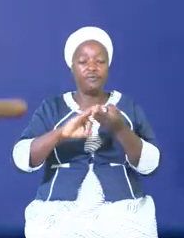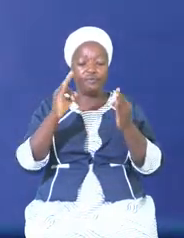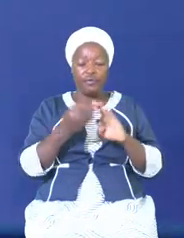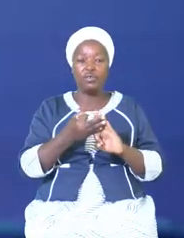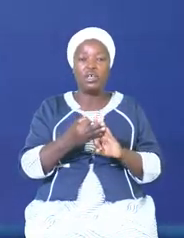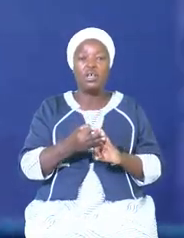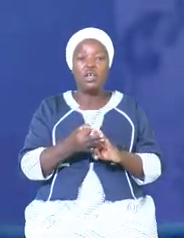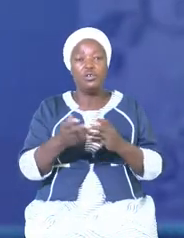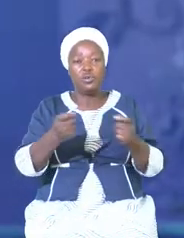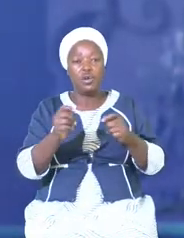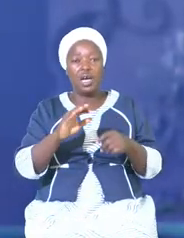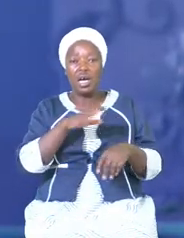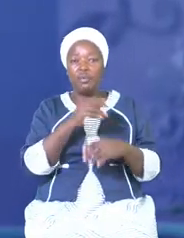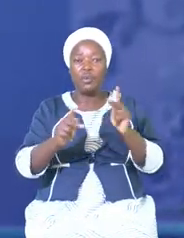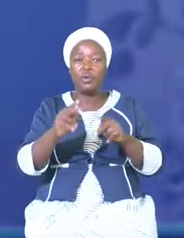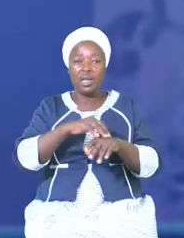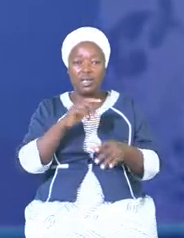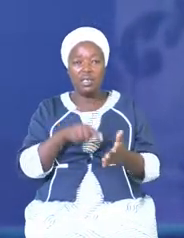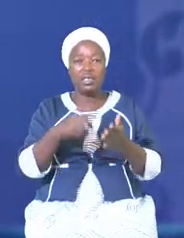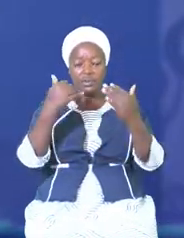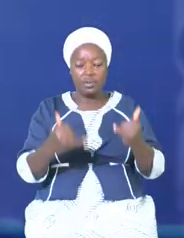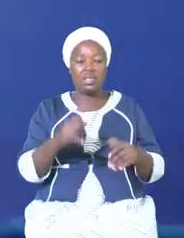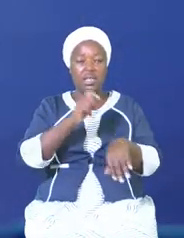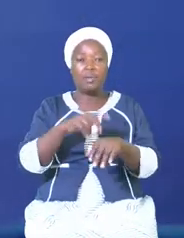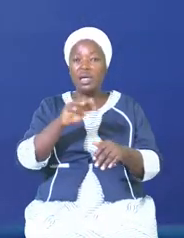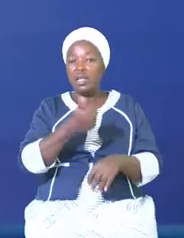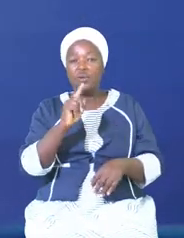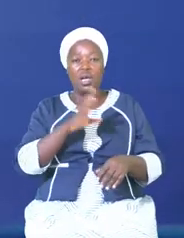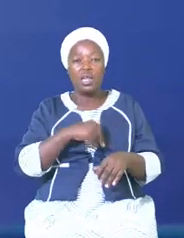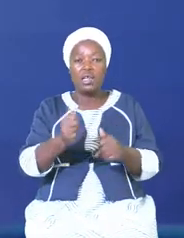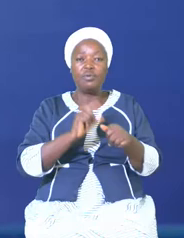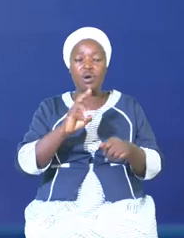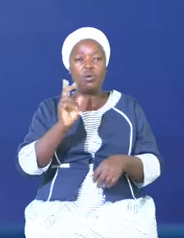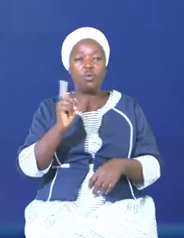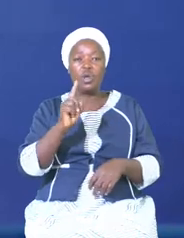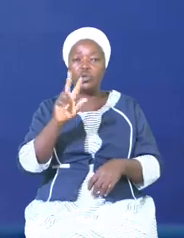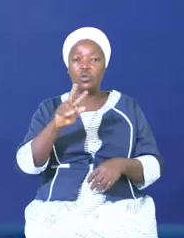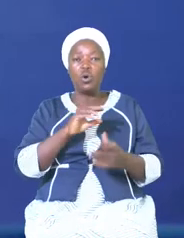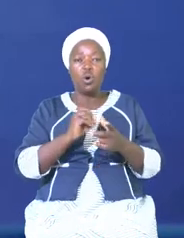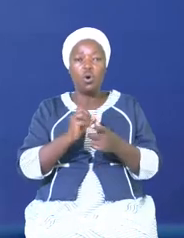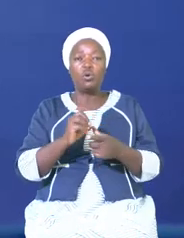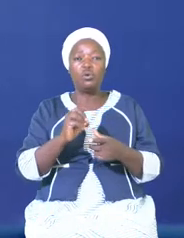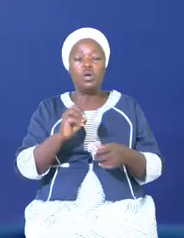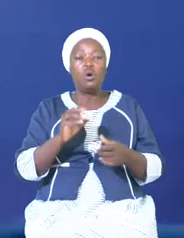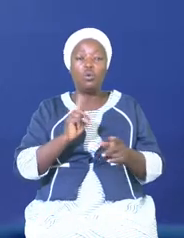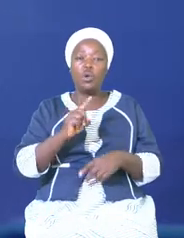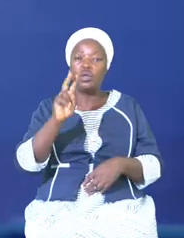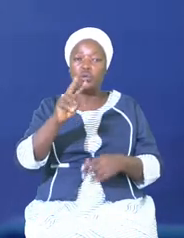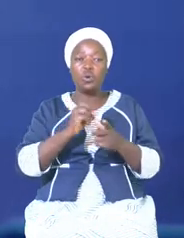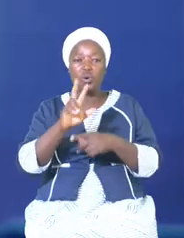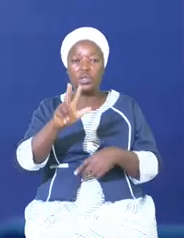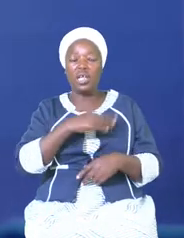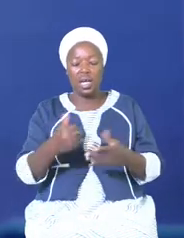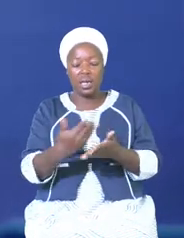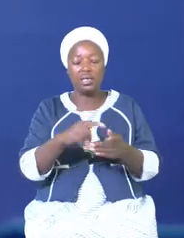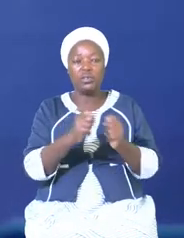present time, anywhere and everywhere, where two or three are gathered in my name, where two or three, they pray